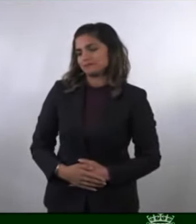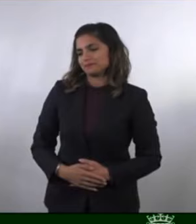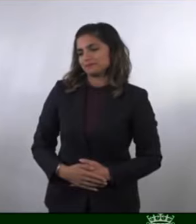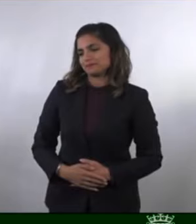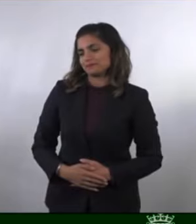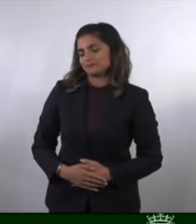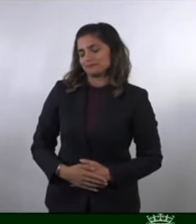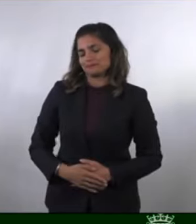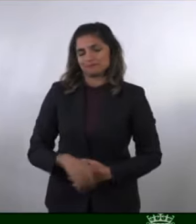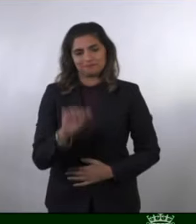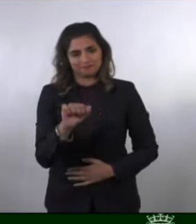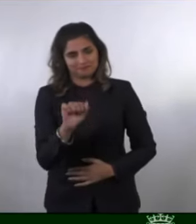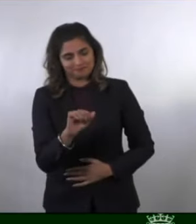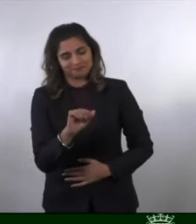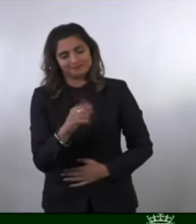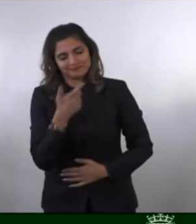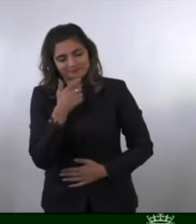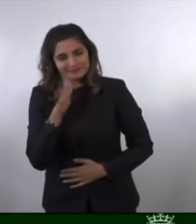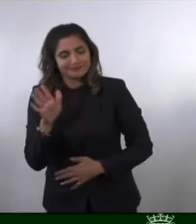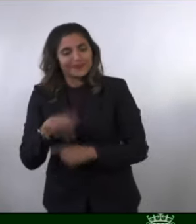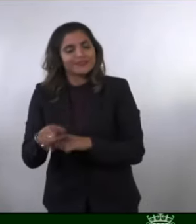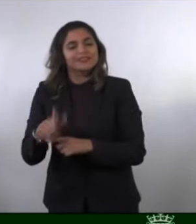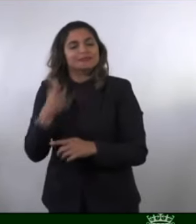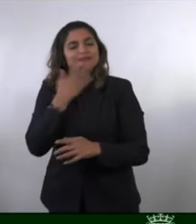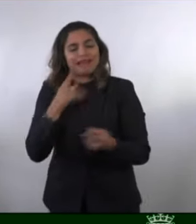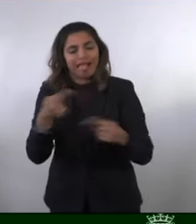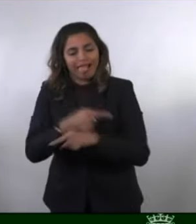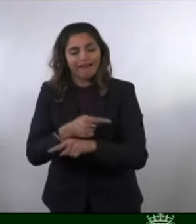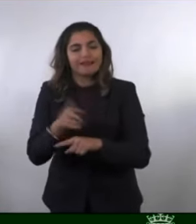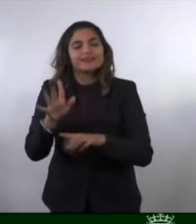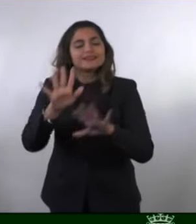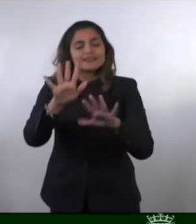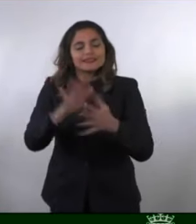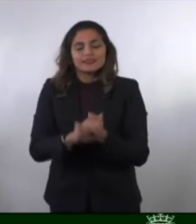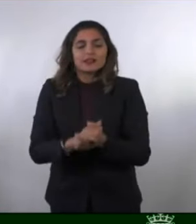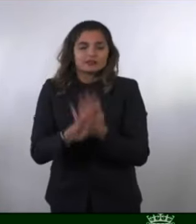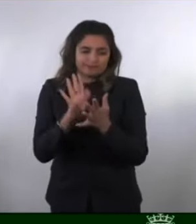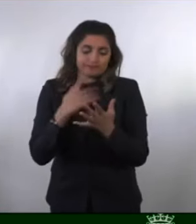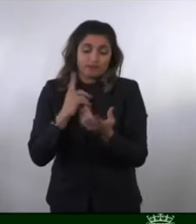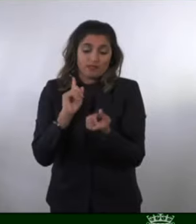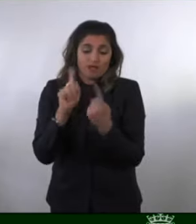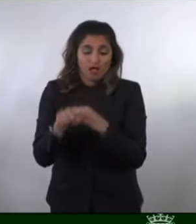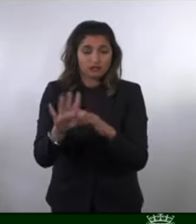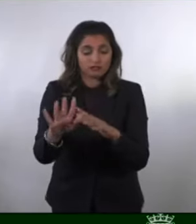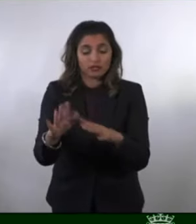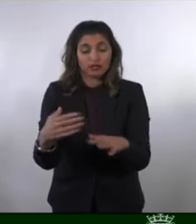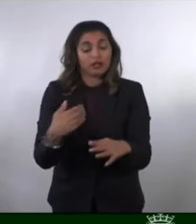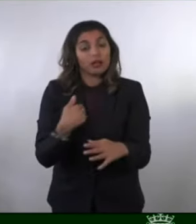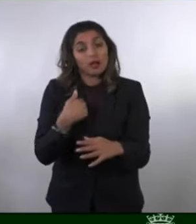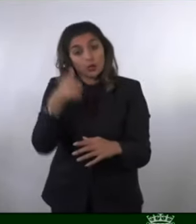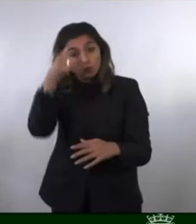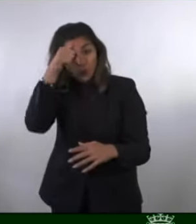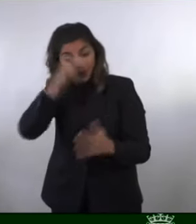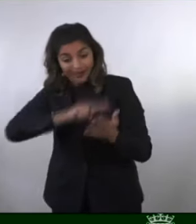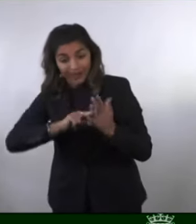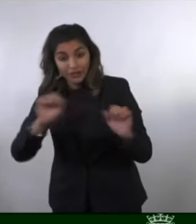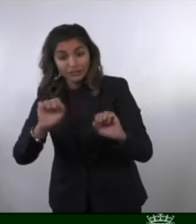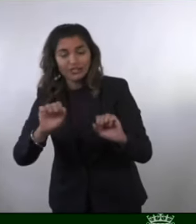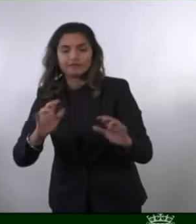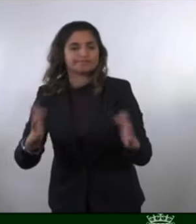friend about Christmas, but the answer is I'm afraid that it is just too early to say whether